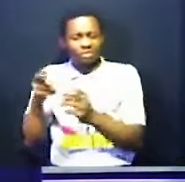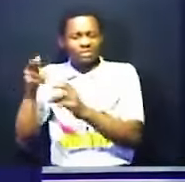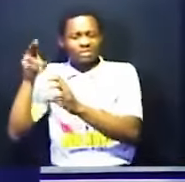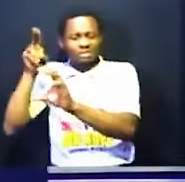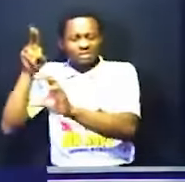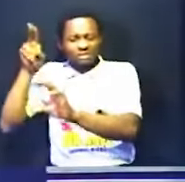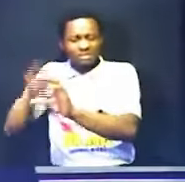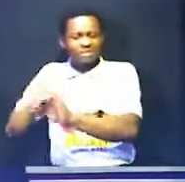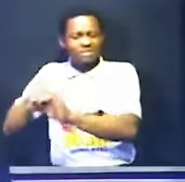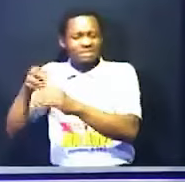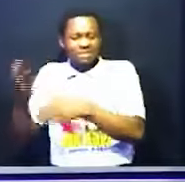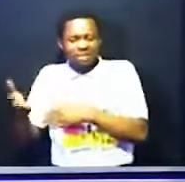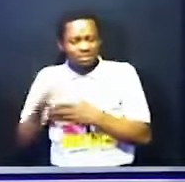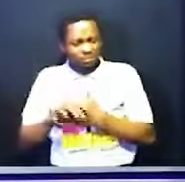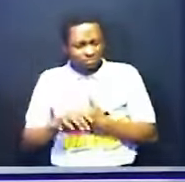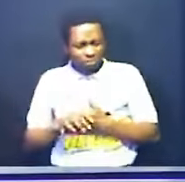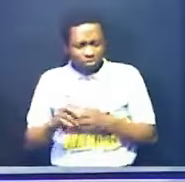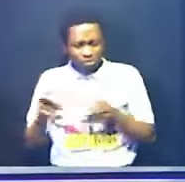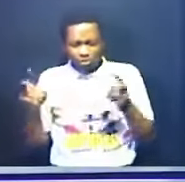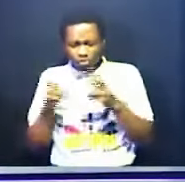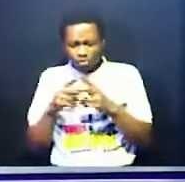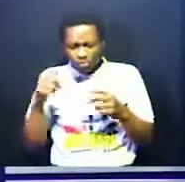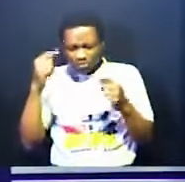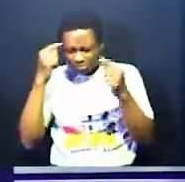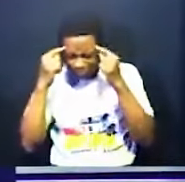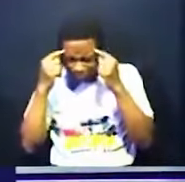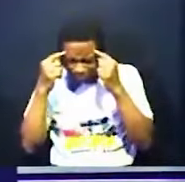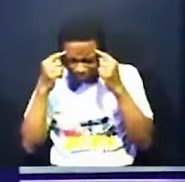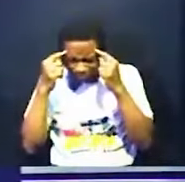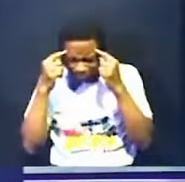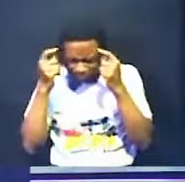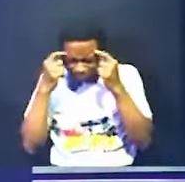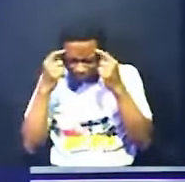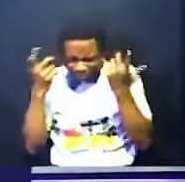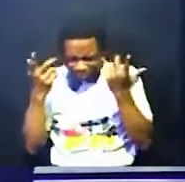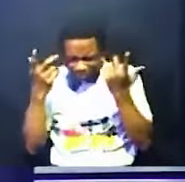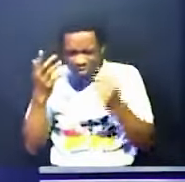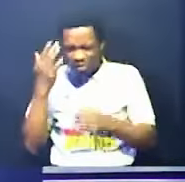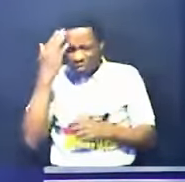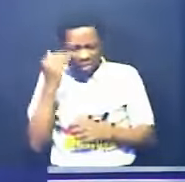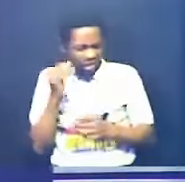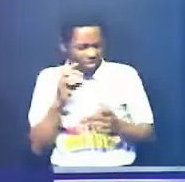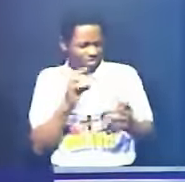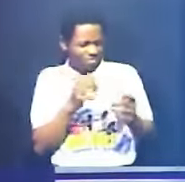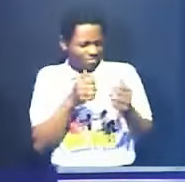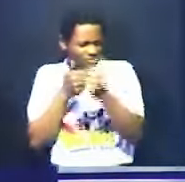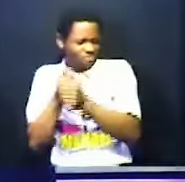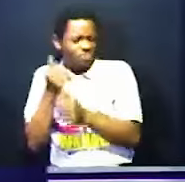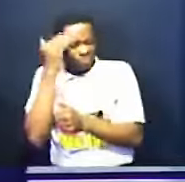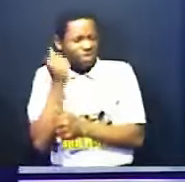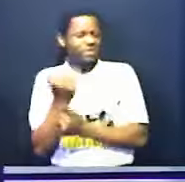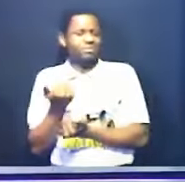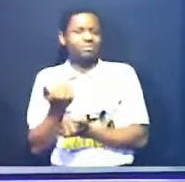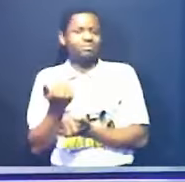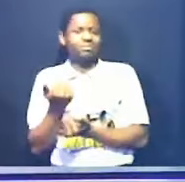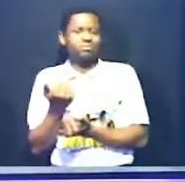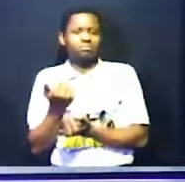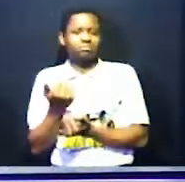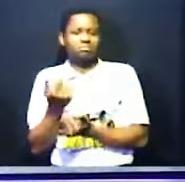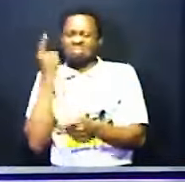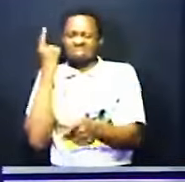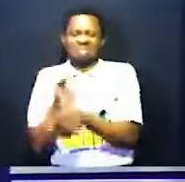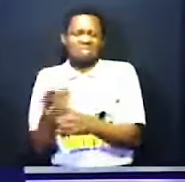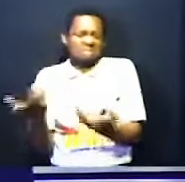enko. So David said, "Why should he go with you?" Enti na David na obisa se adenti no no ene wonkro. But just